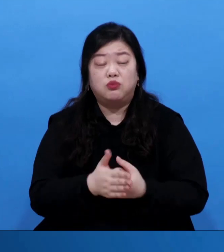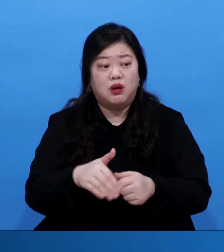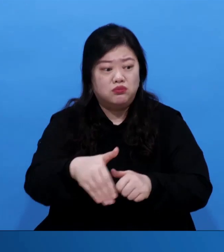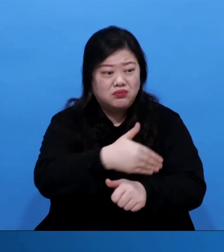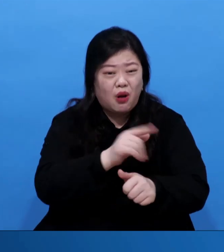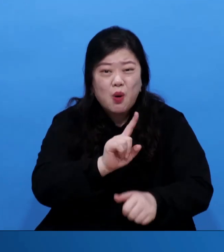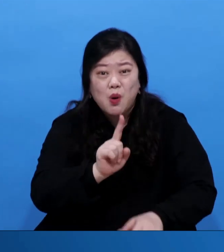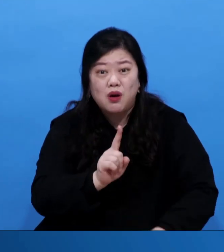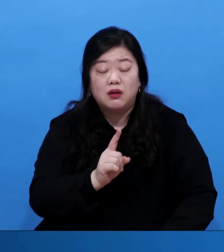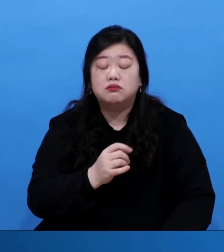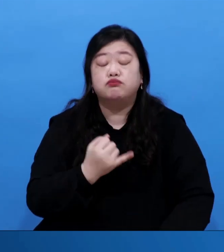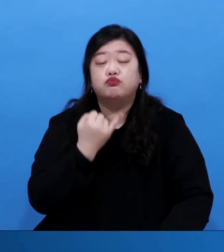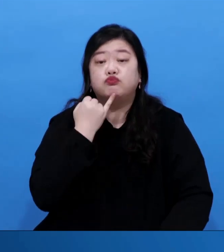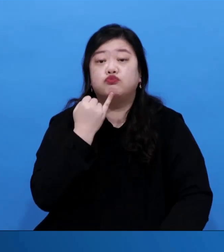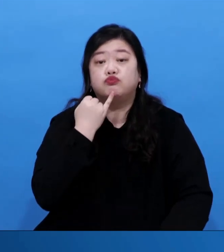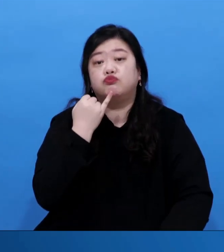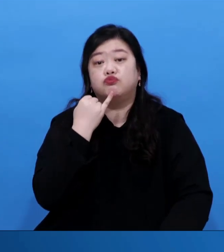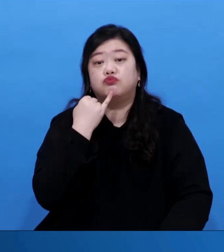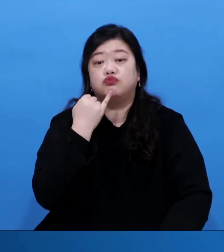this.